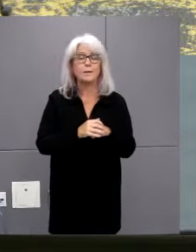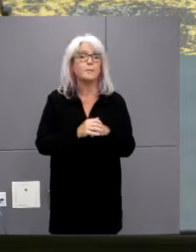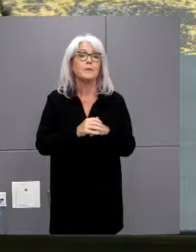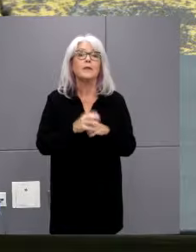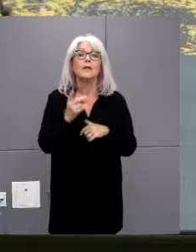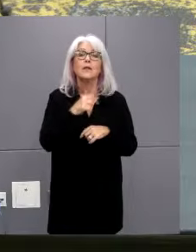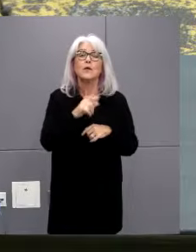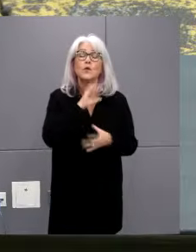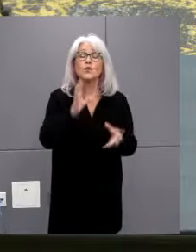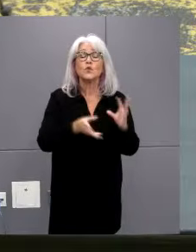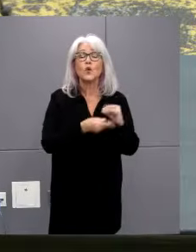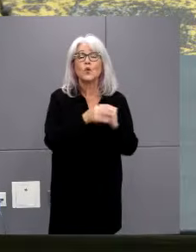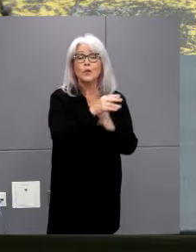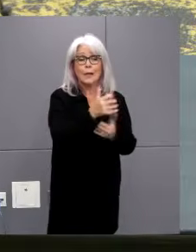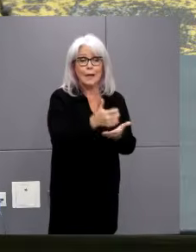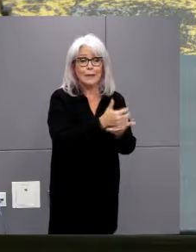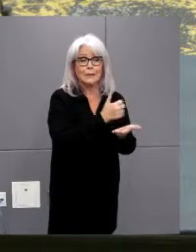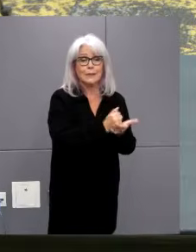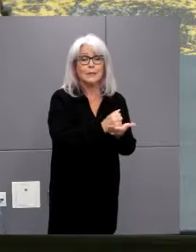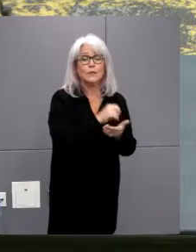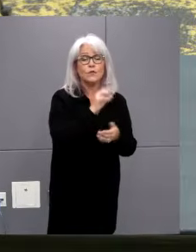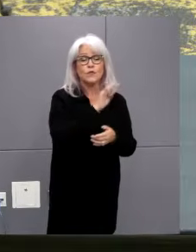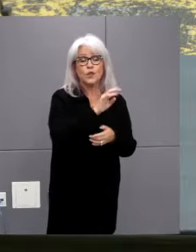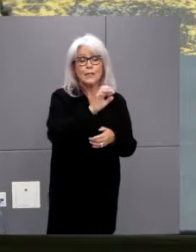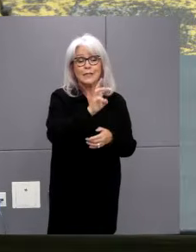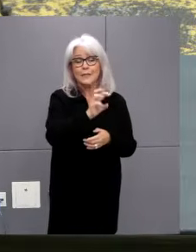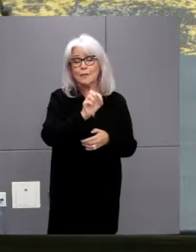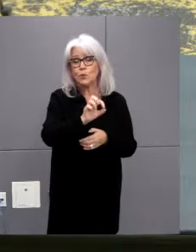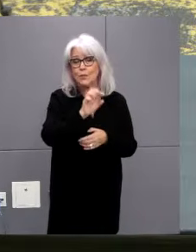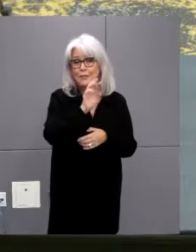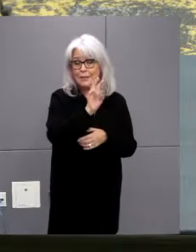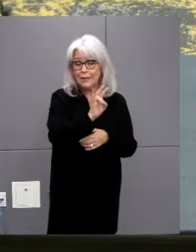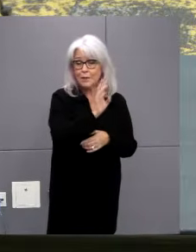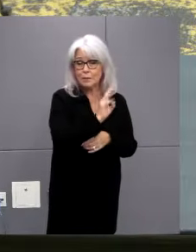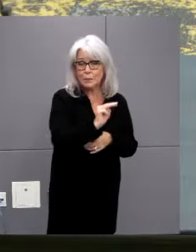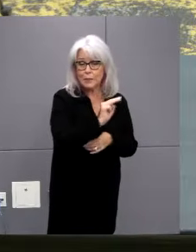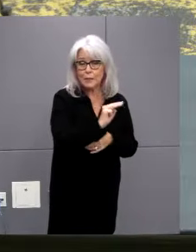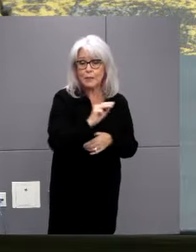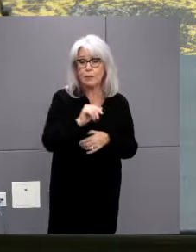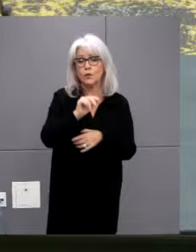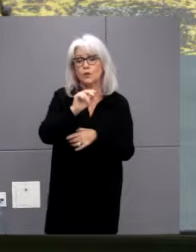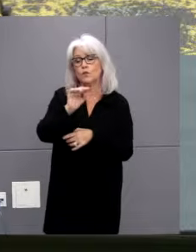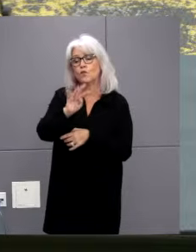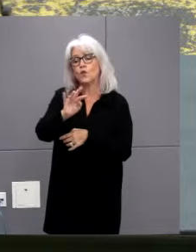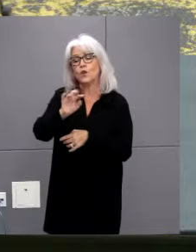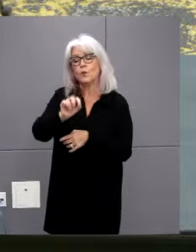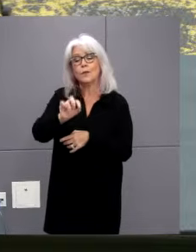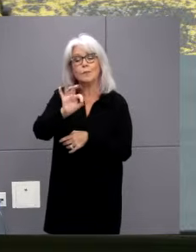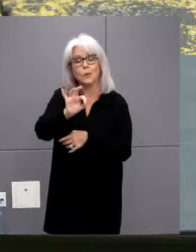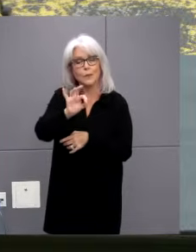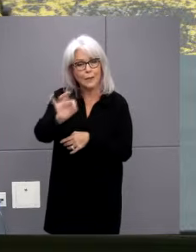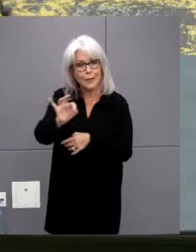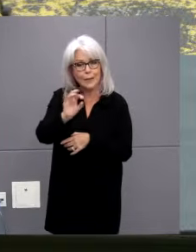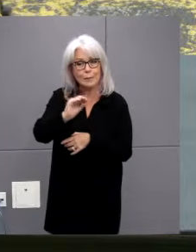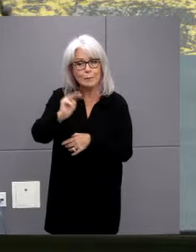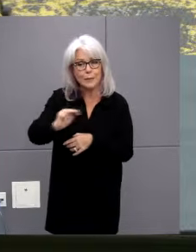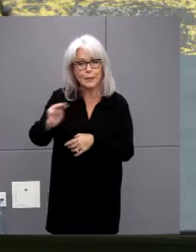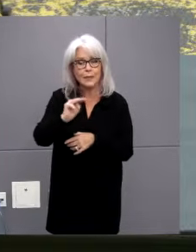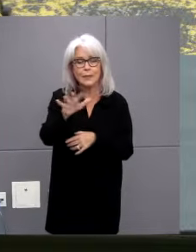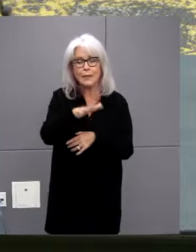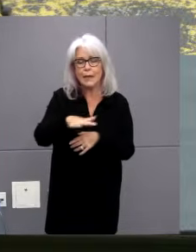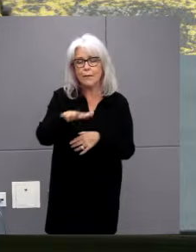assets, April 2026, $47.6 million. April 2025, $41.9 million, and the 3-year average is